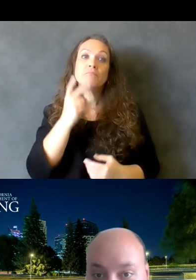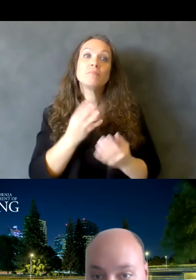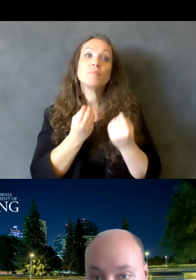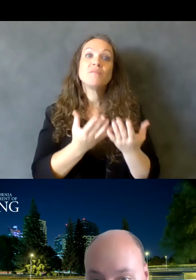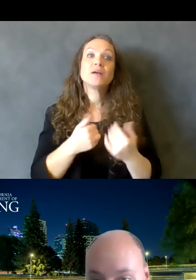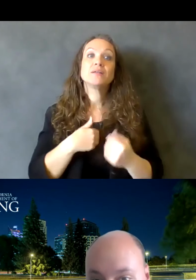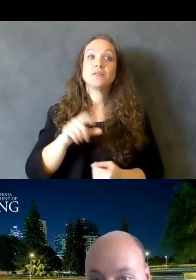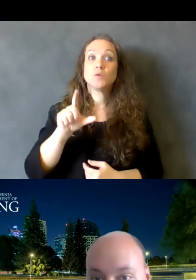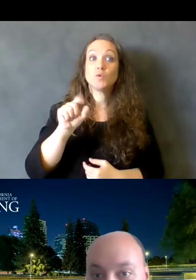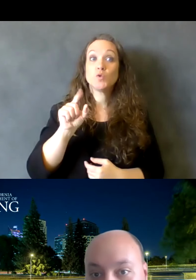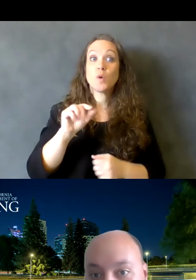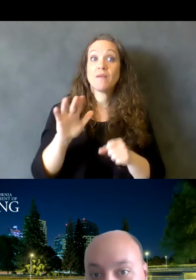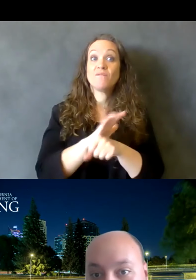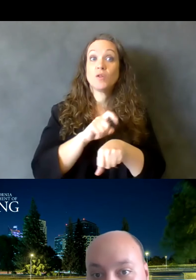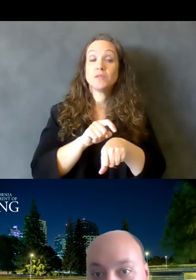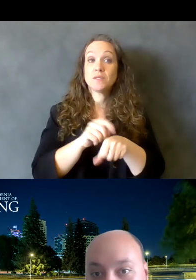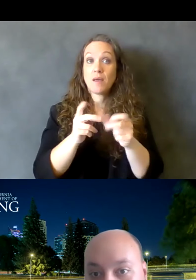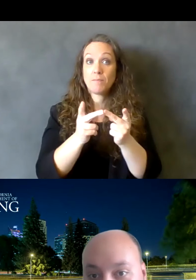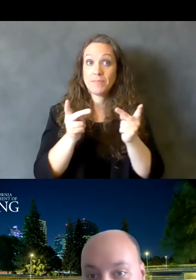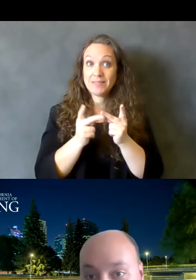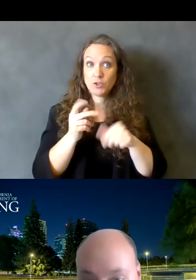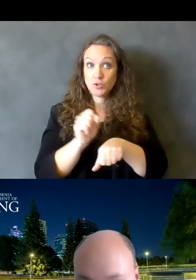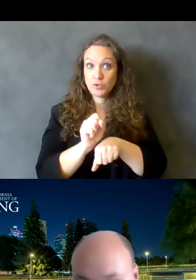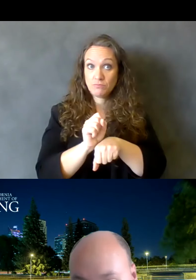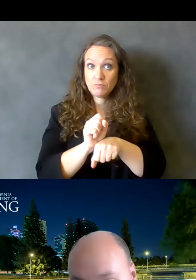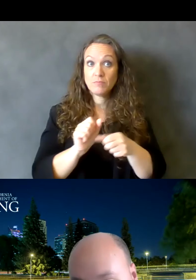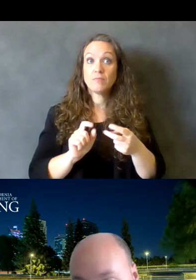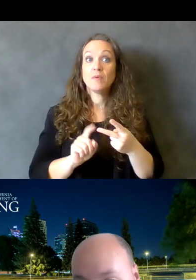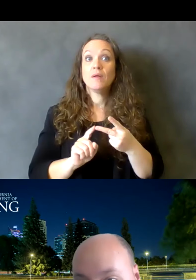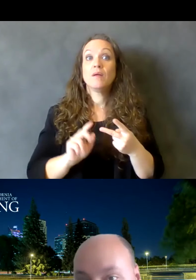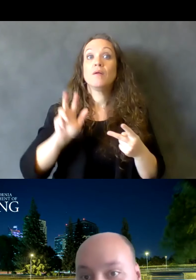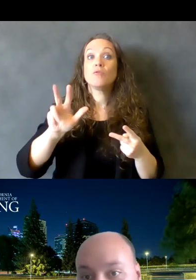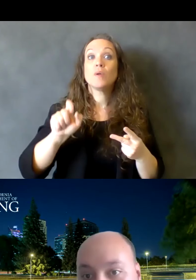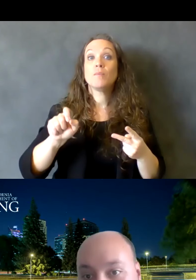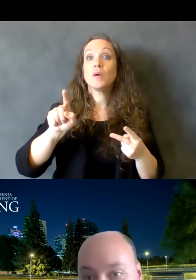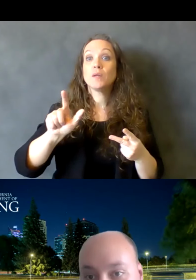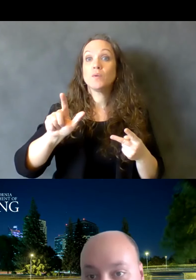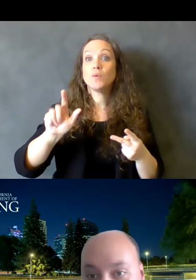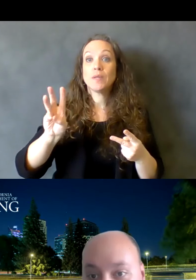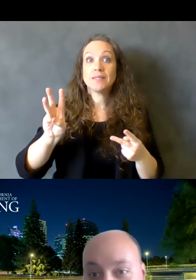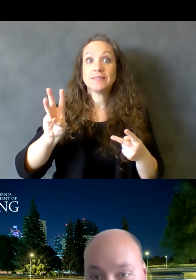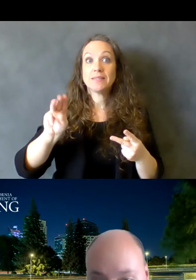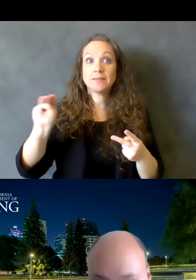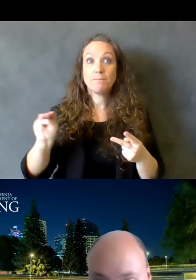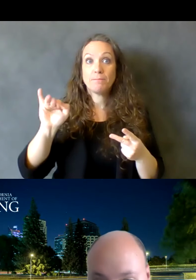20 full-time positions and $3.26 million in fiscal year